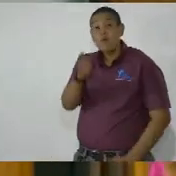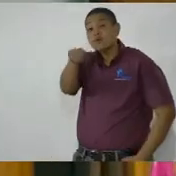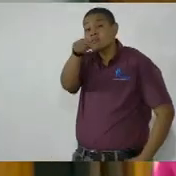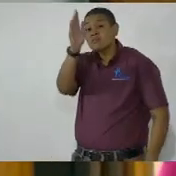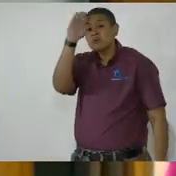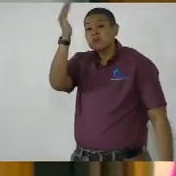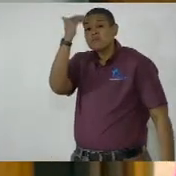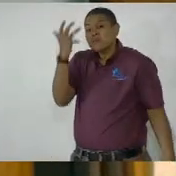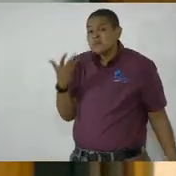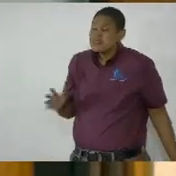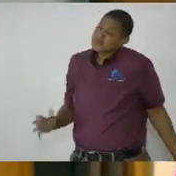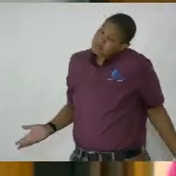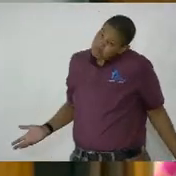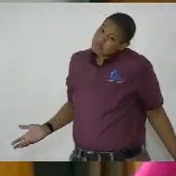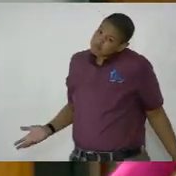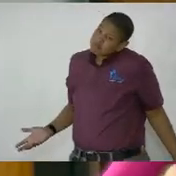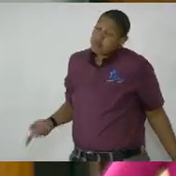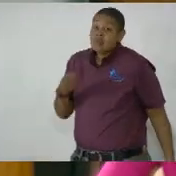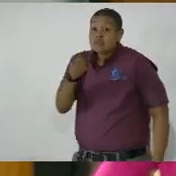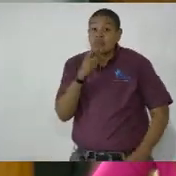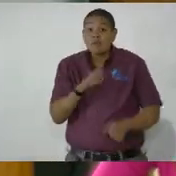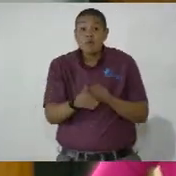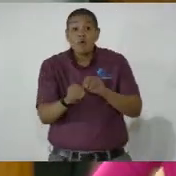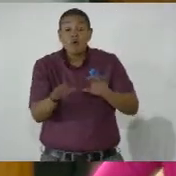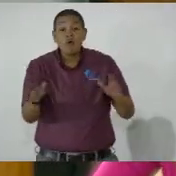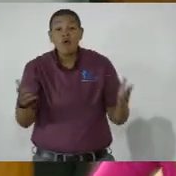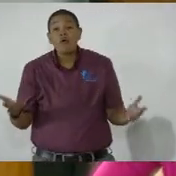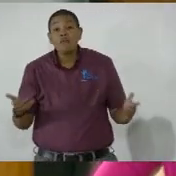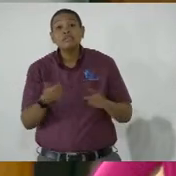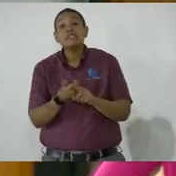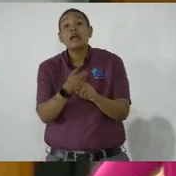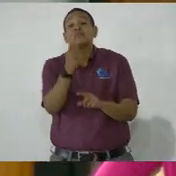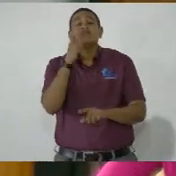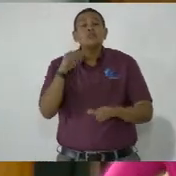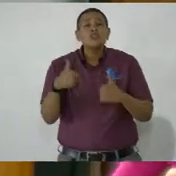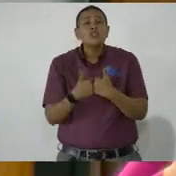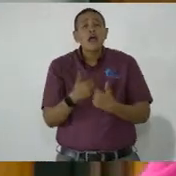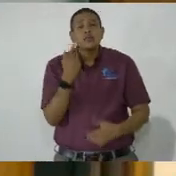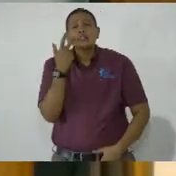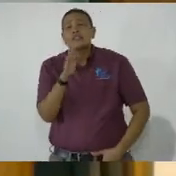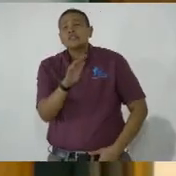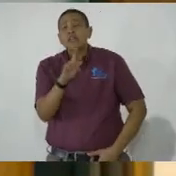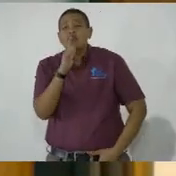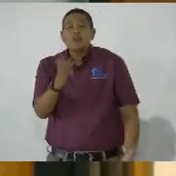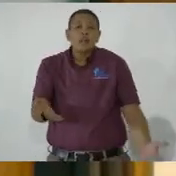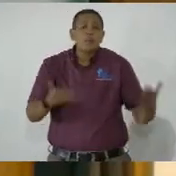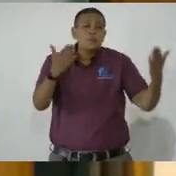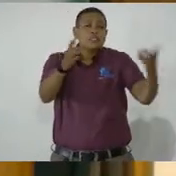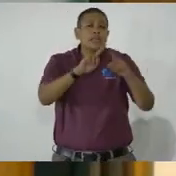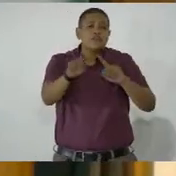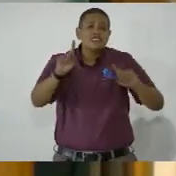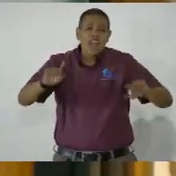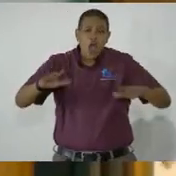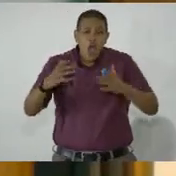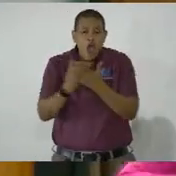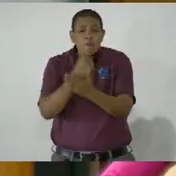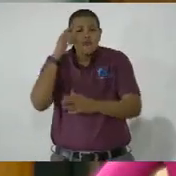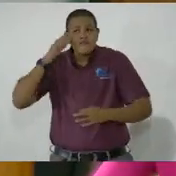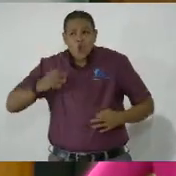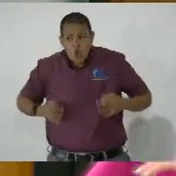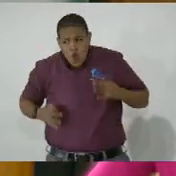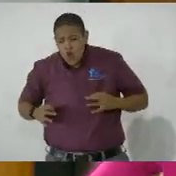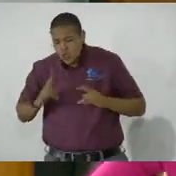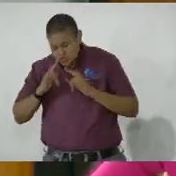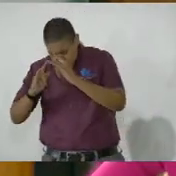be aware by now that the pandemic, though challenging, presented an opportunity for the courts to